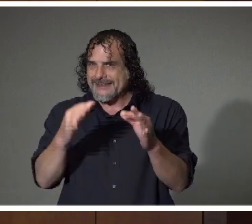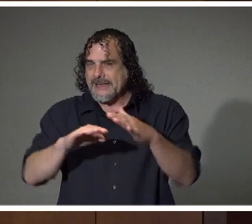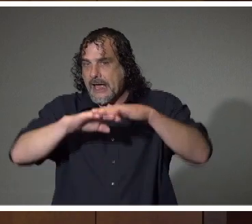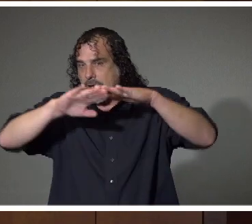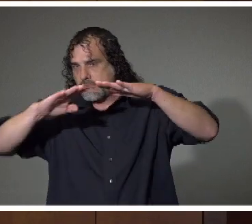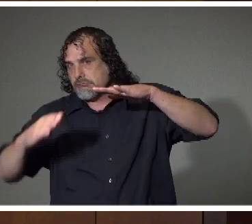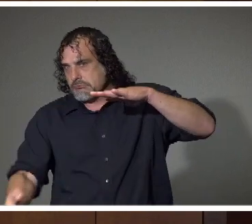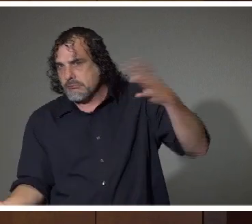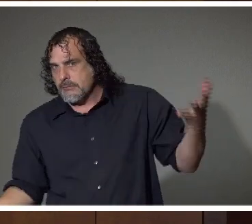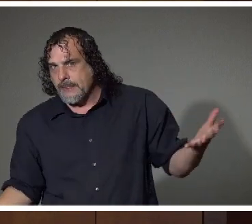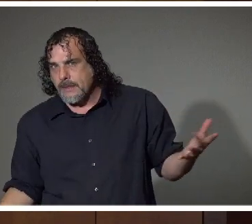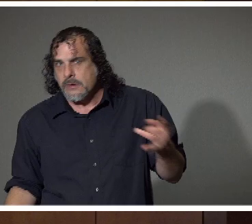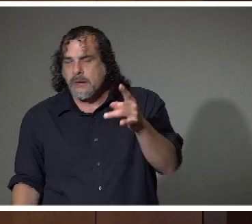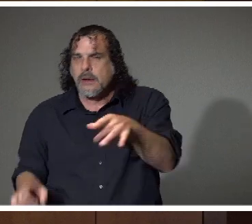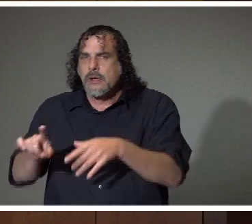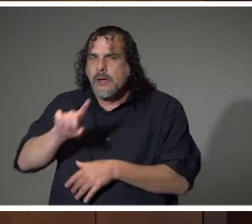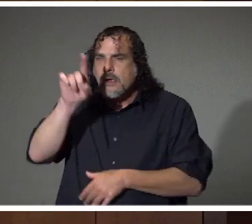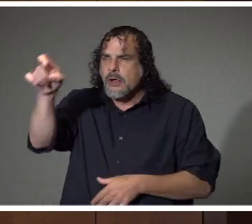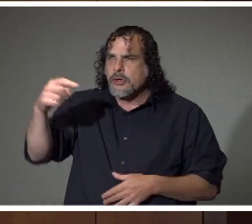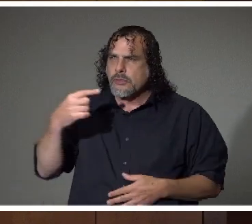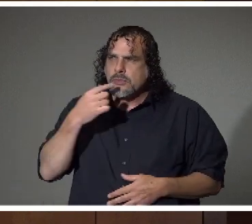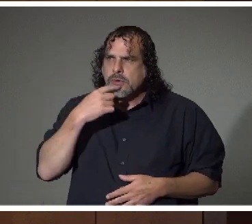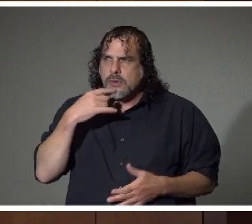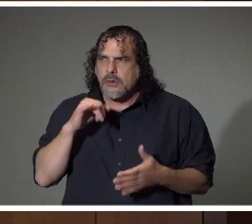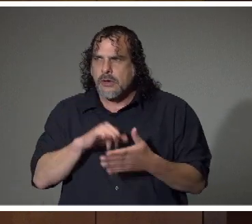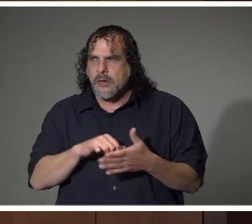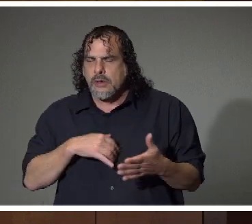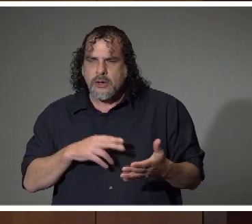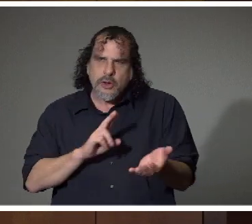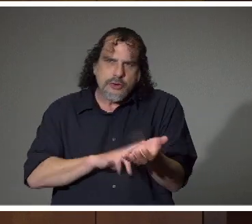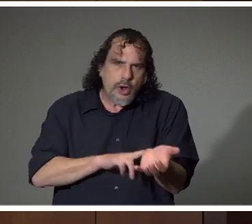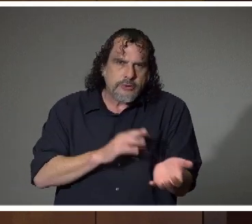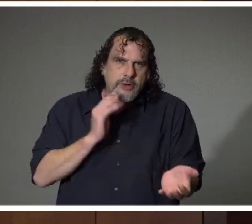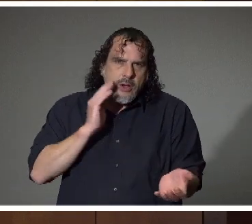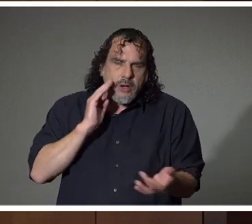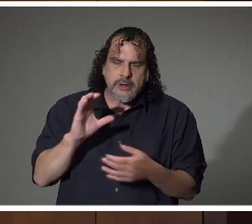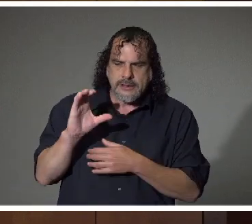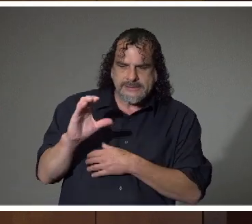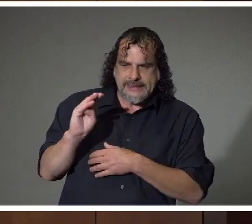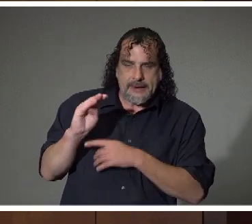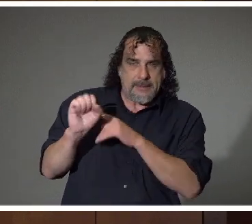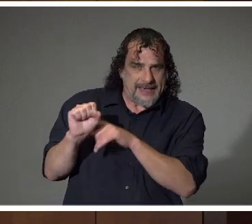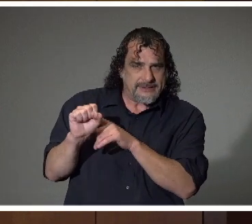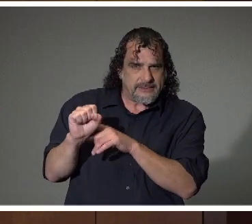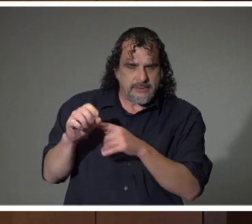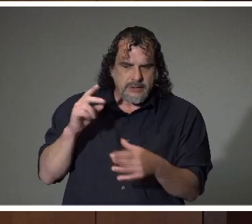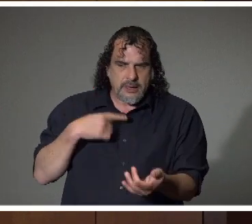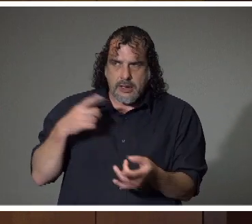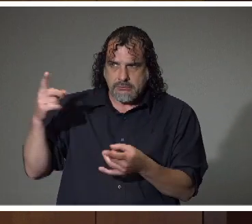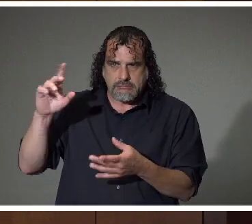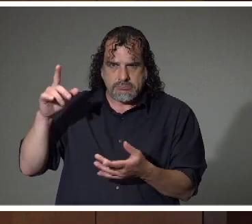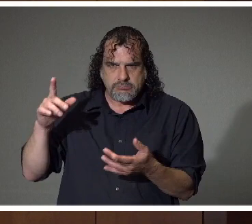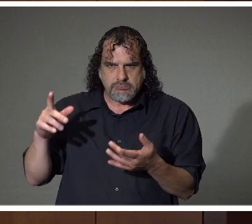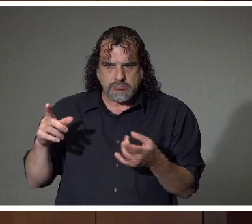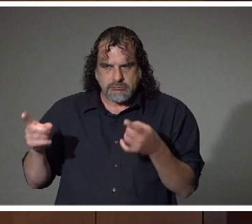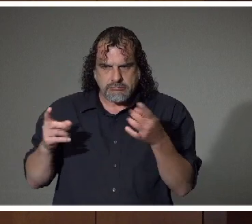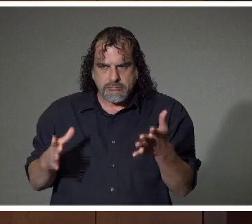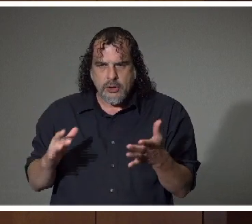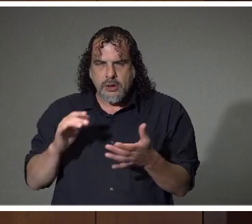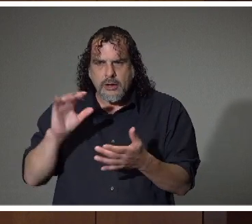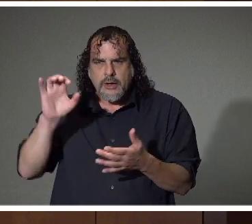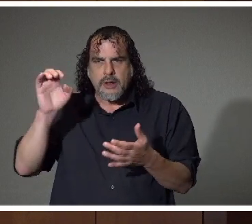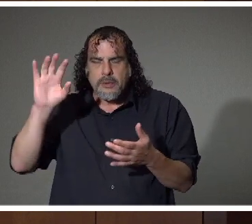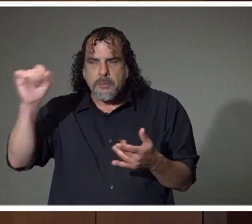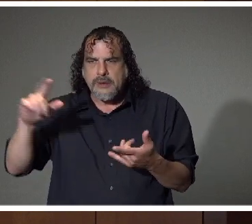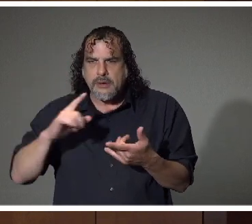Cornell? I know that both of you referenced nursing homes. I saw that CMS yesterday and the administration had really strengthening some